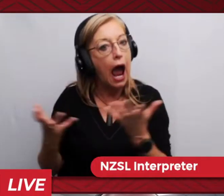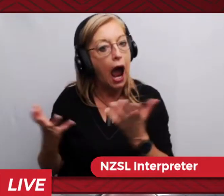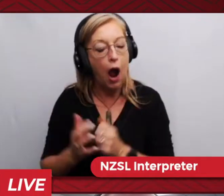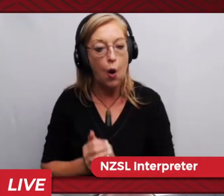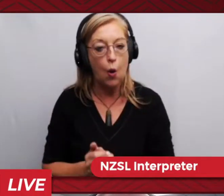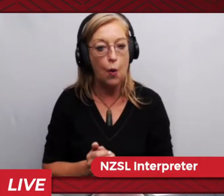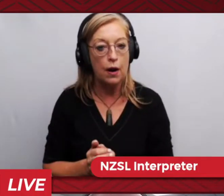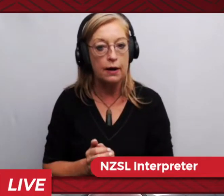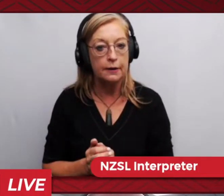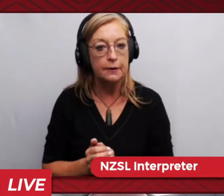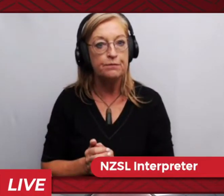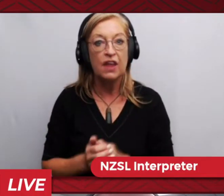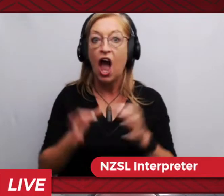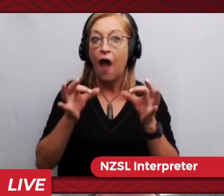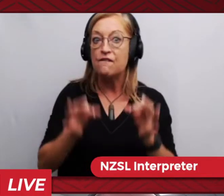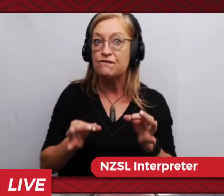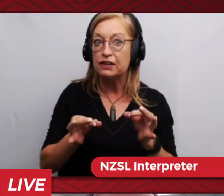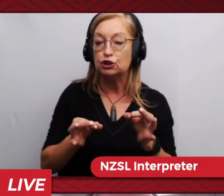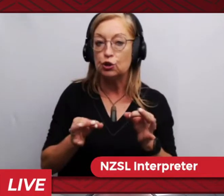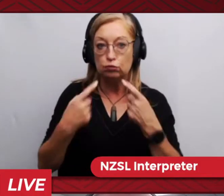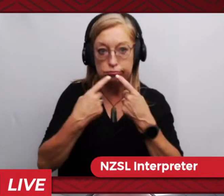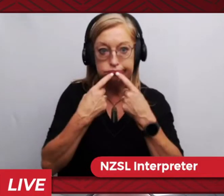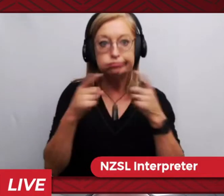Just get the official wording.